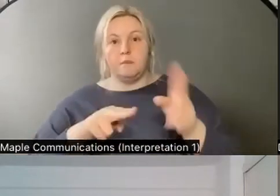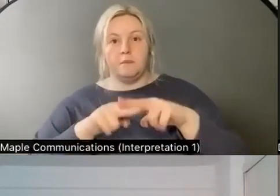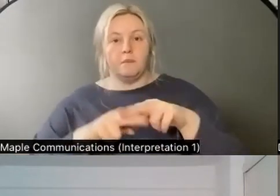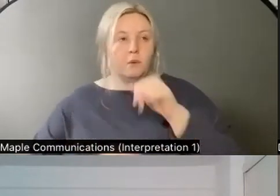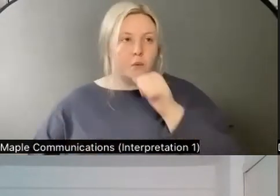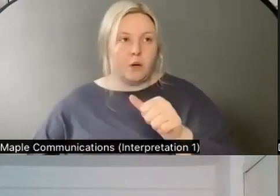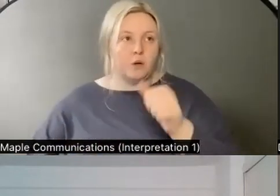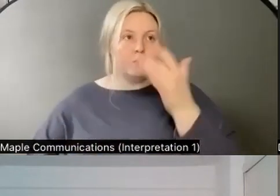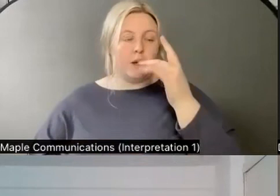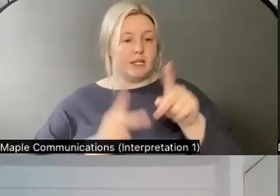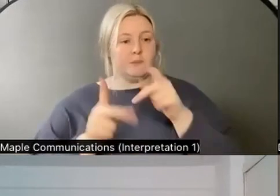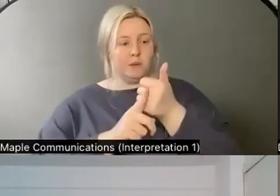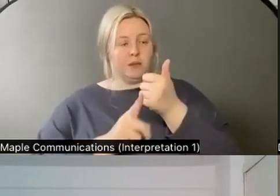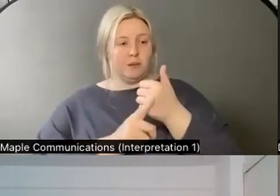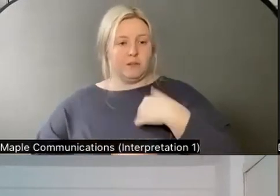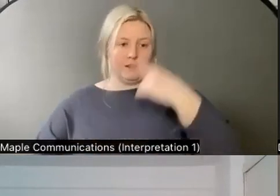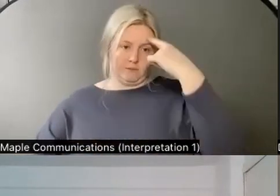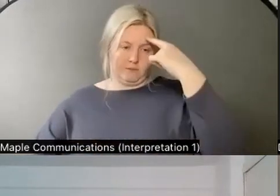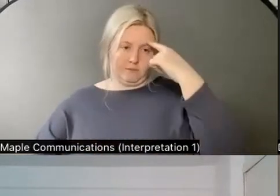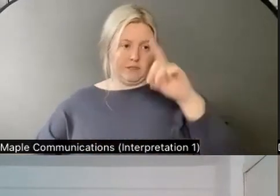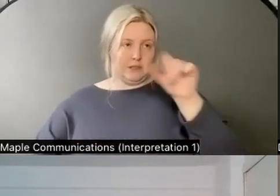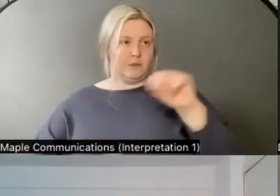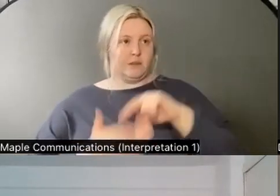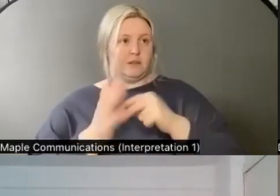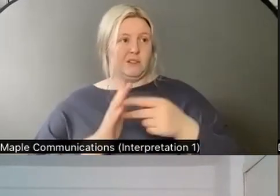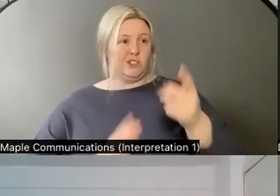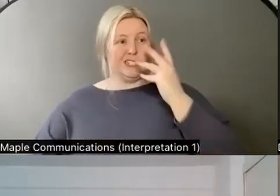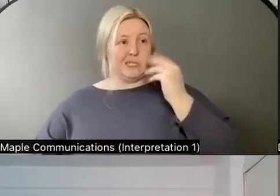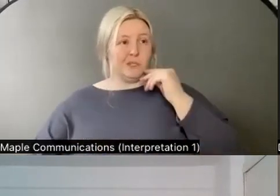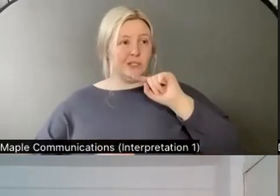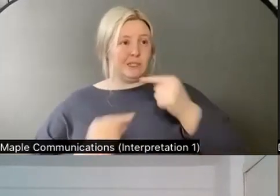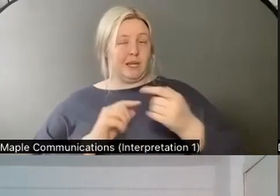developmental disabilities don't feel pain in the same way that regular people do.